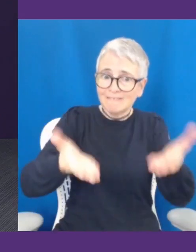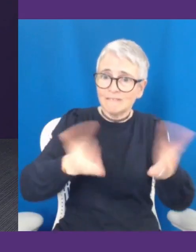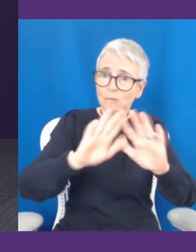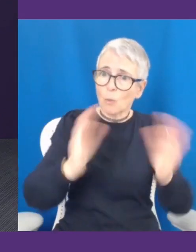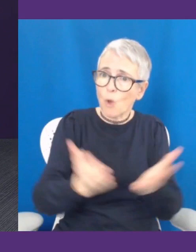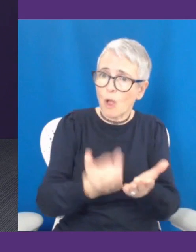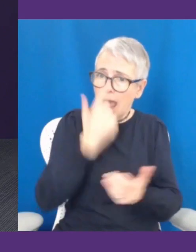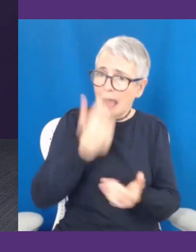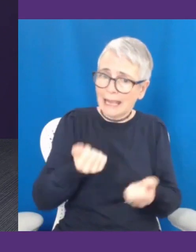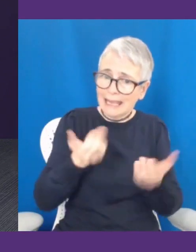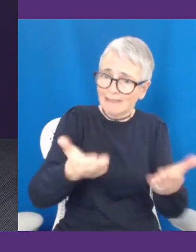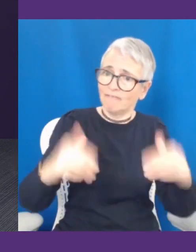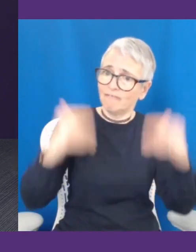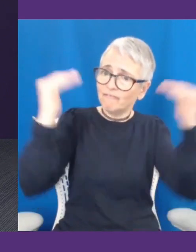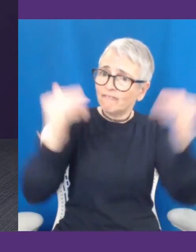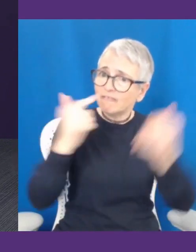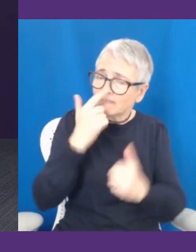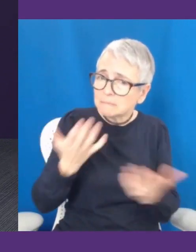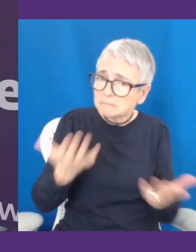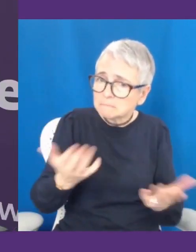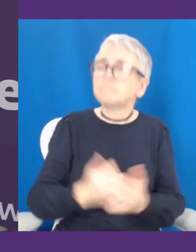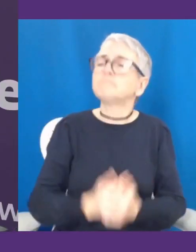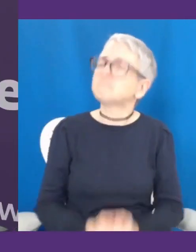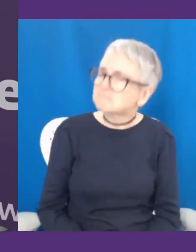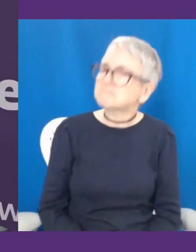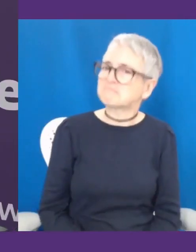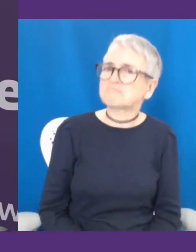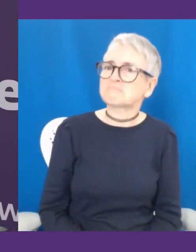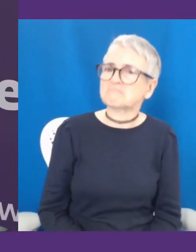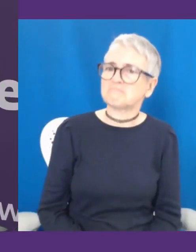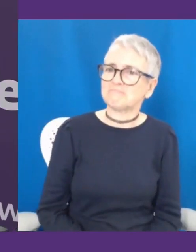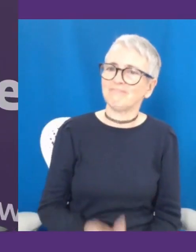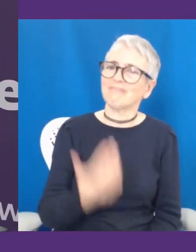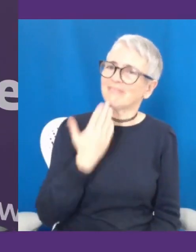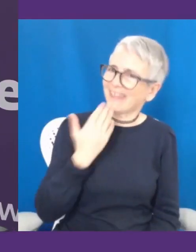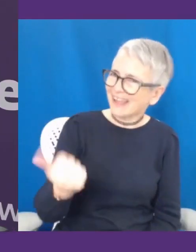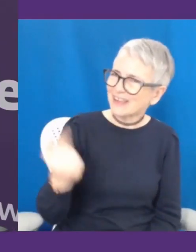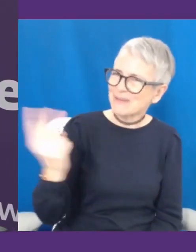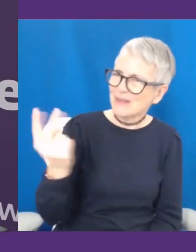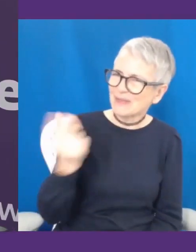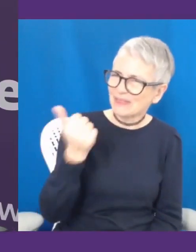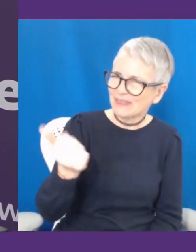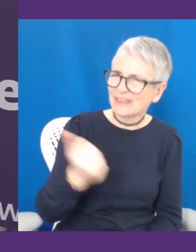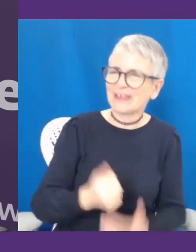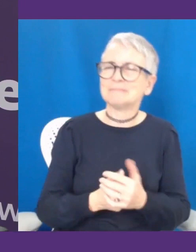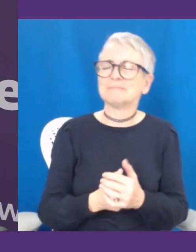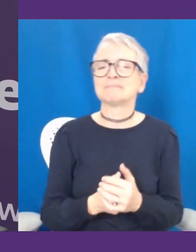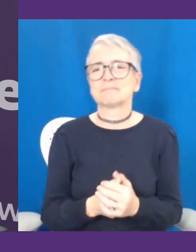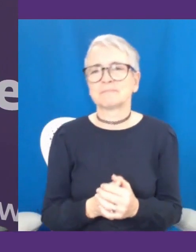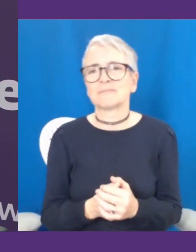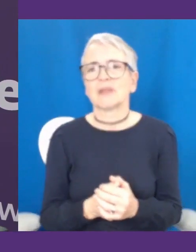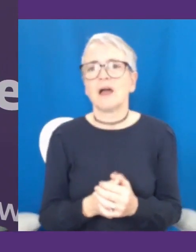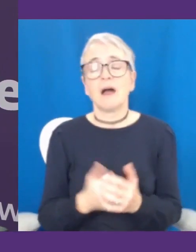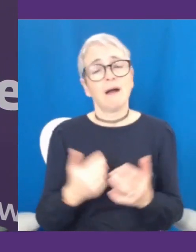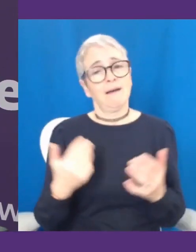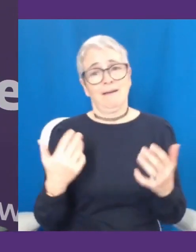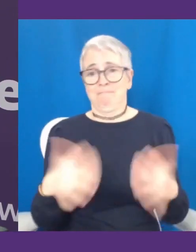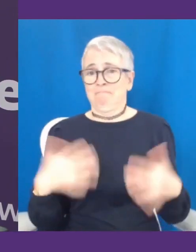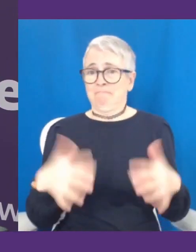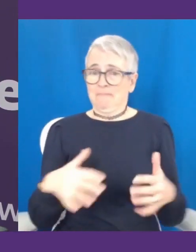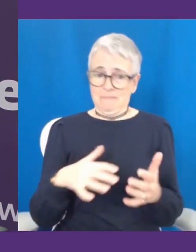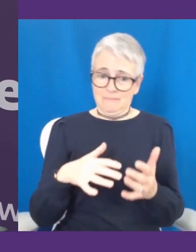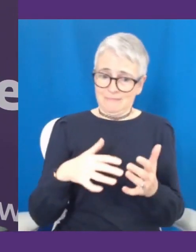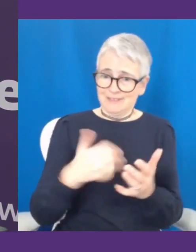Fantastic, thank you. And so what we've got first, thank you so much, both of you. What we've got first is an amazing start. Mali, you helped make this